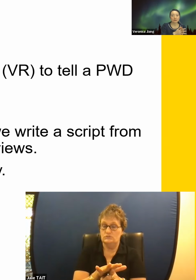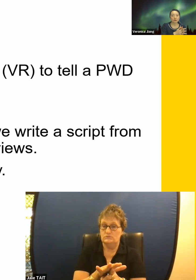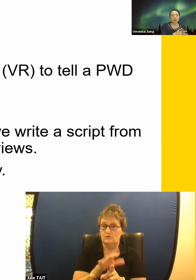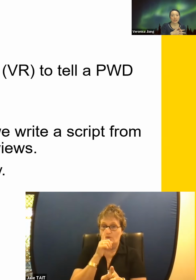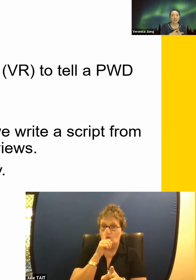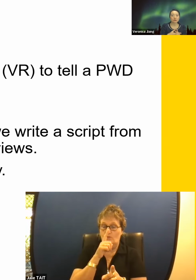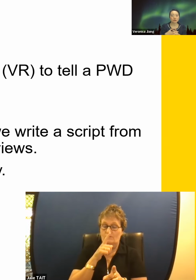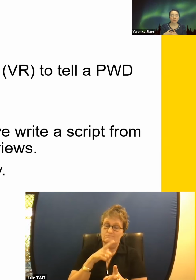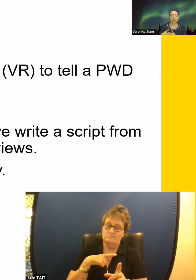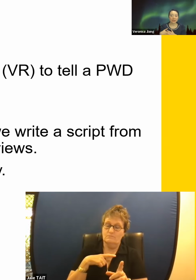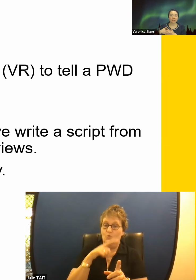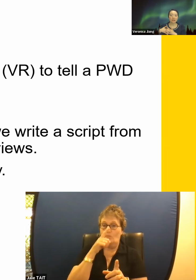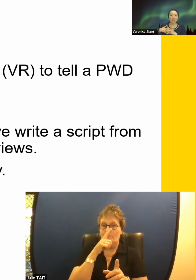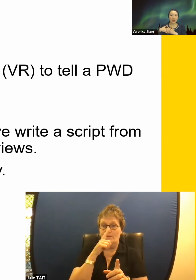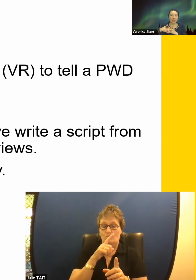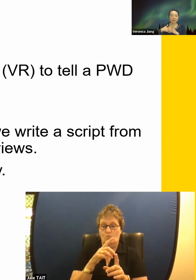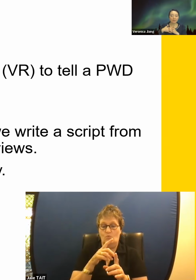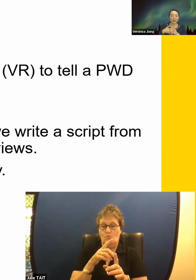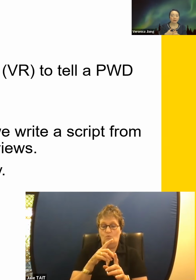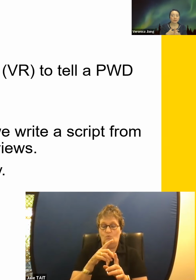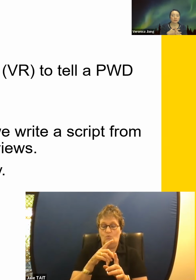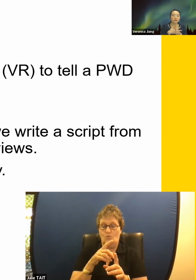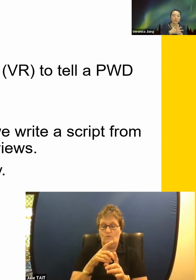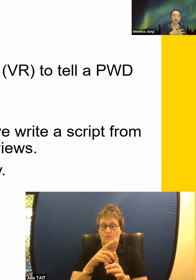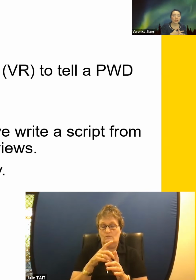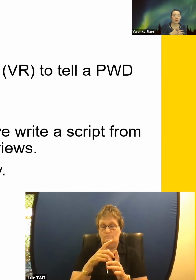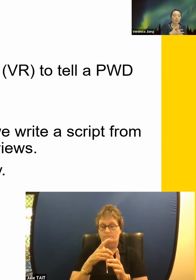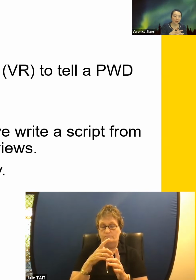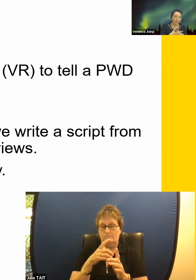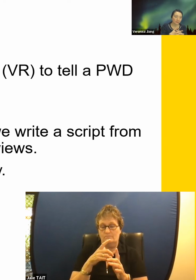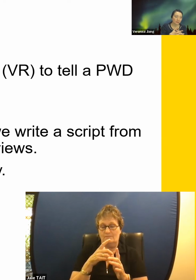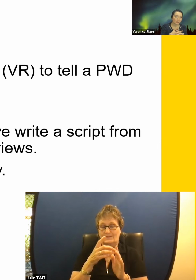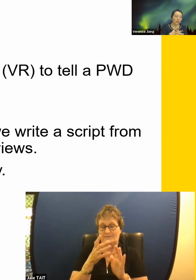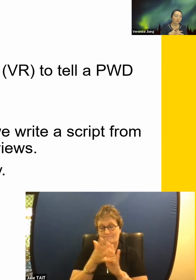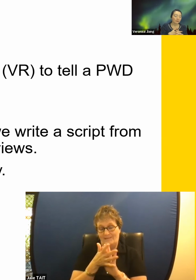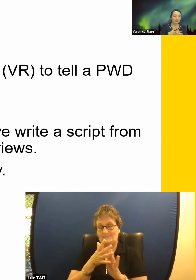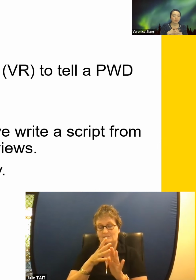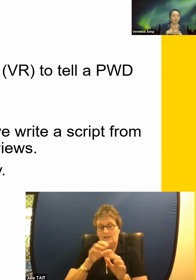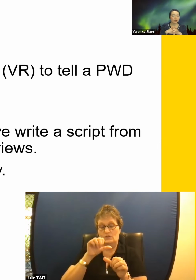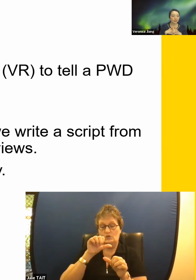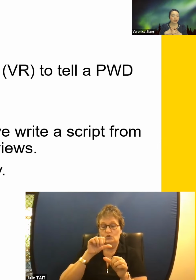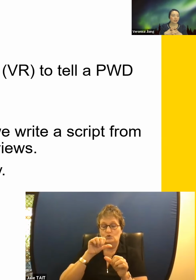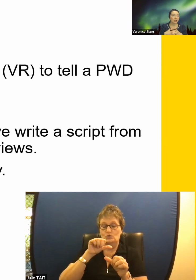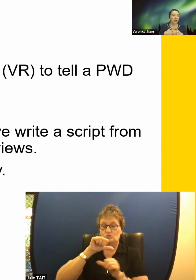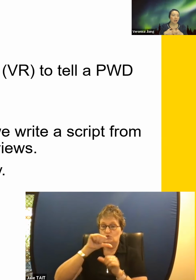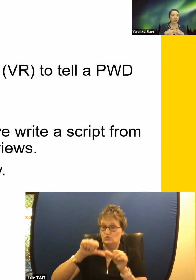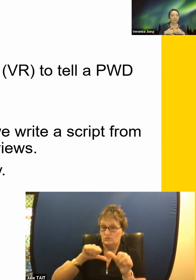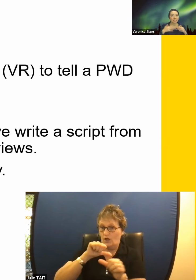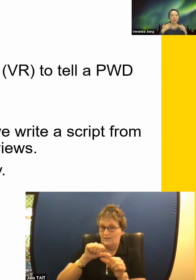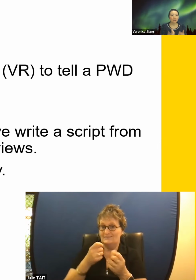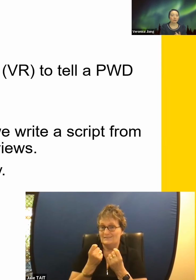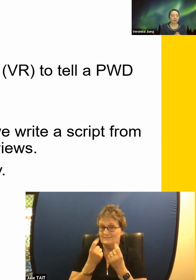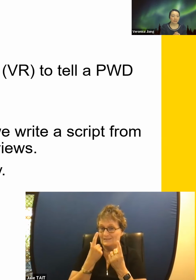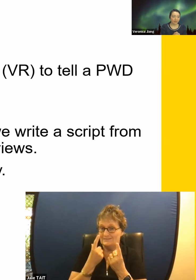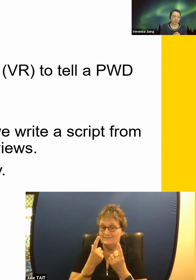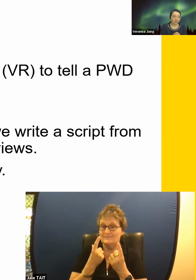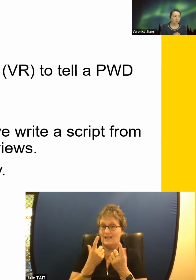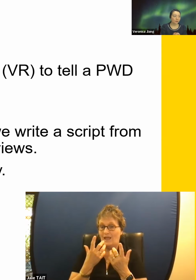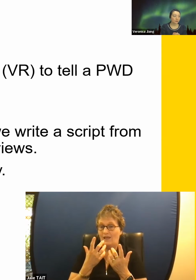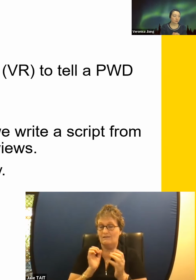societies does not cater to their impairment of body or mind. For example, here in